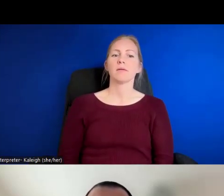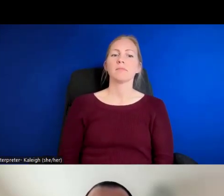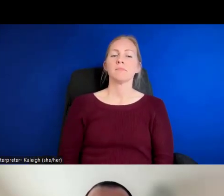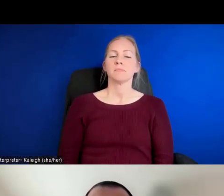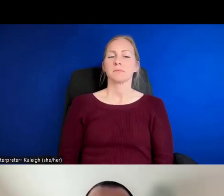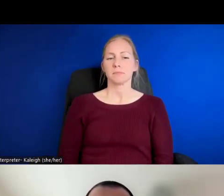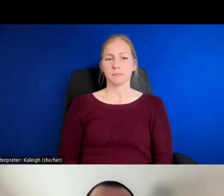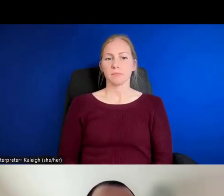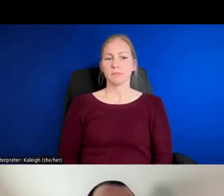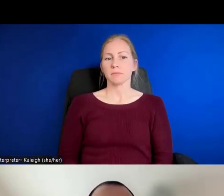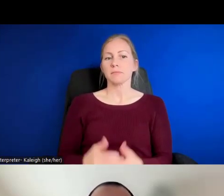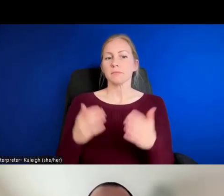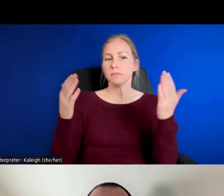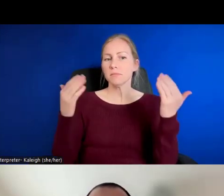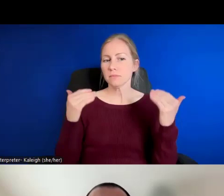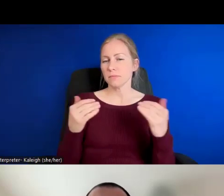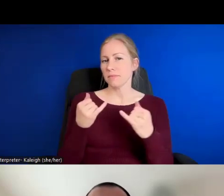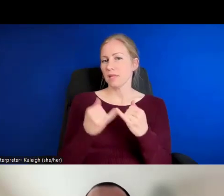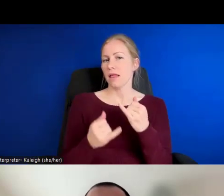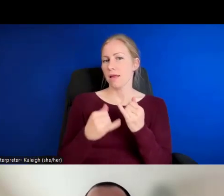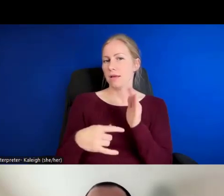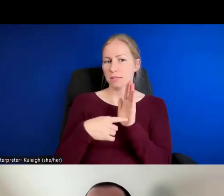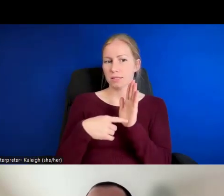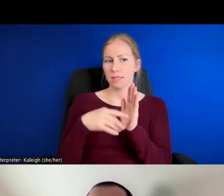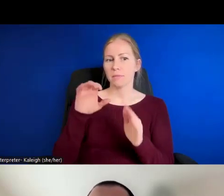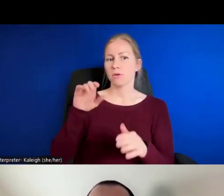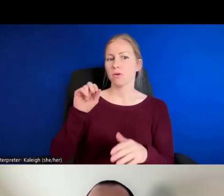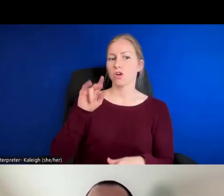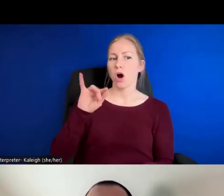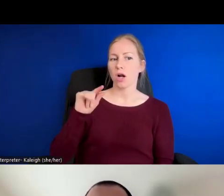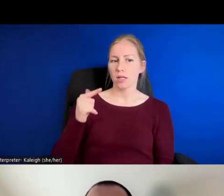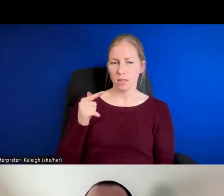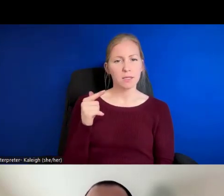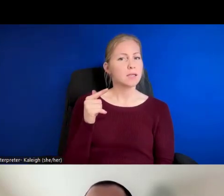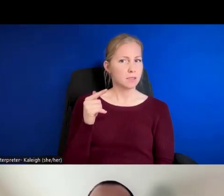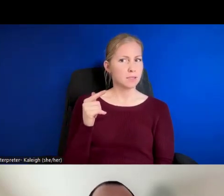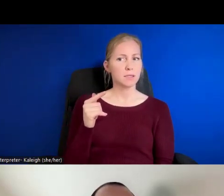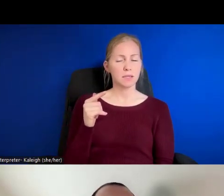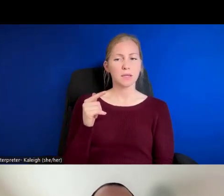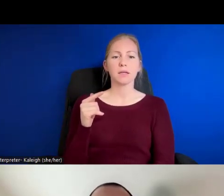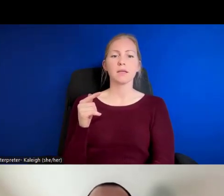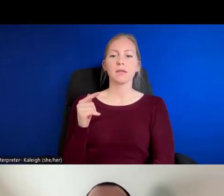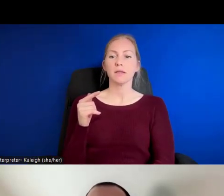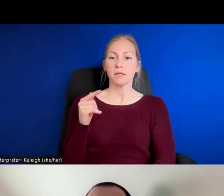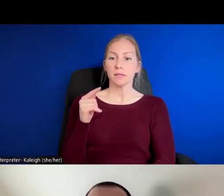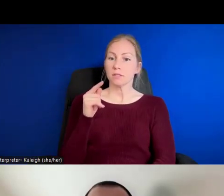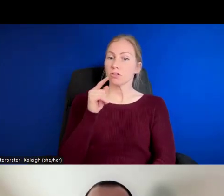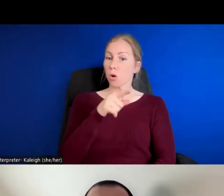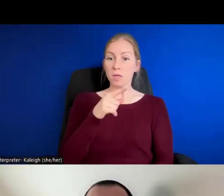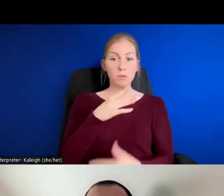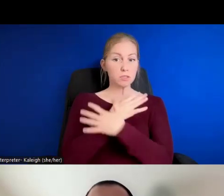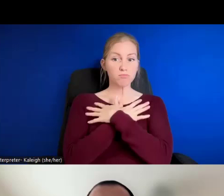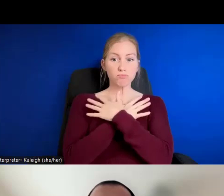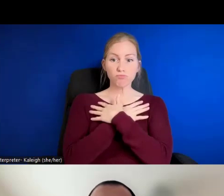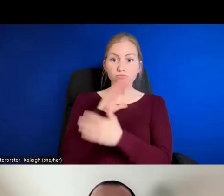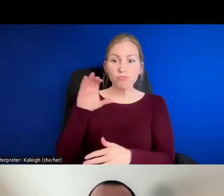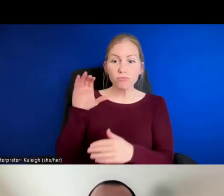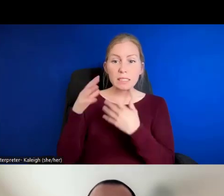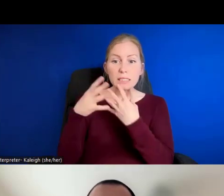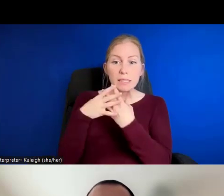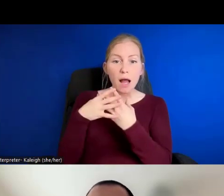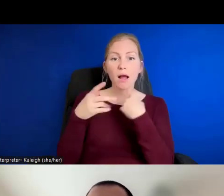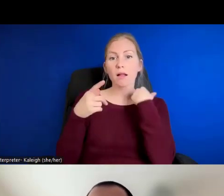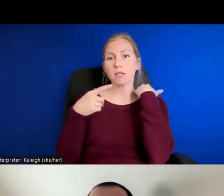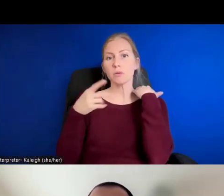And then this last example here, this individual Carling, he was relaxing in his cell, talking with staff while he was on